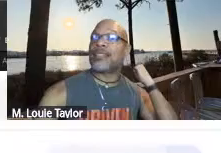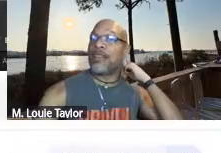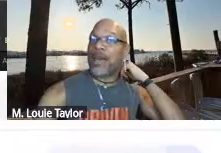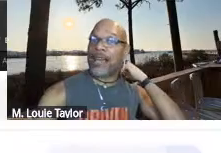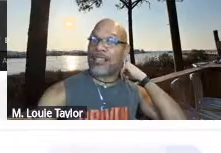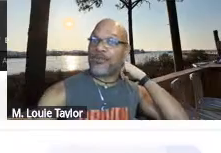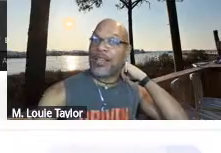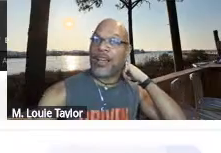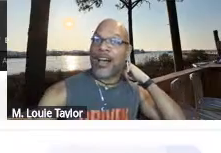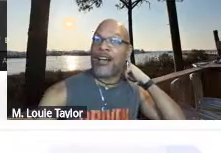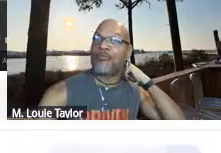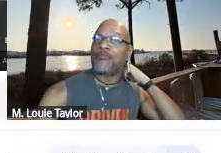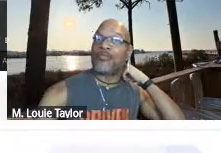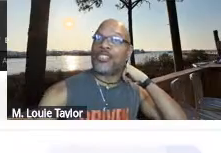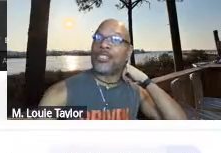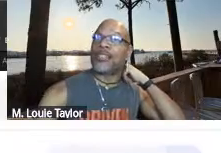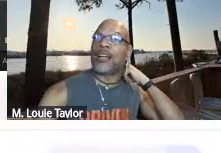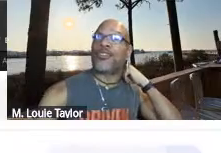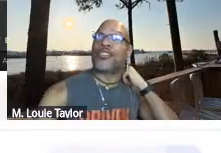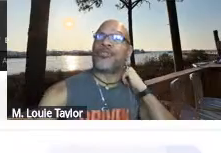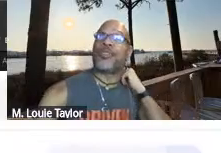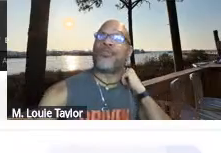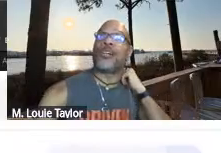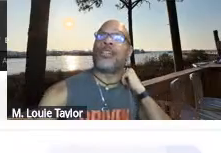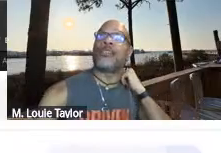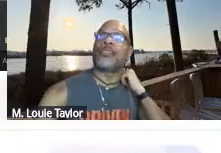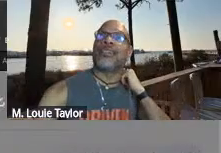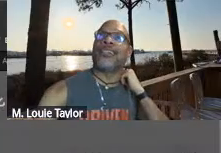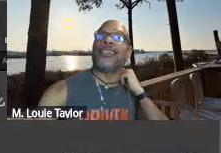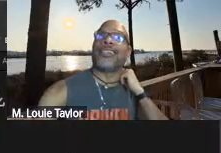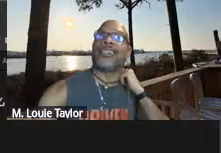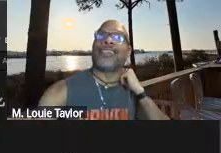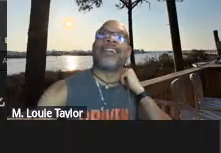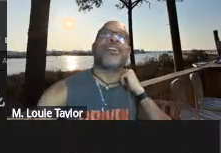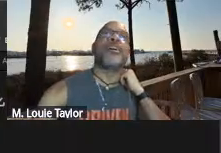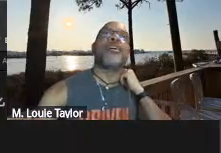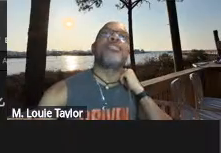because it says get back to me, I'm just not going to be the one